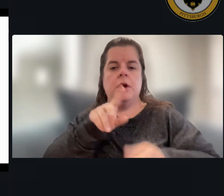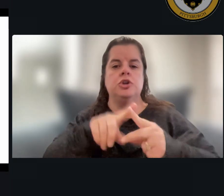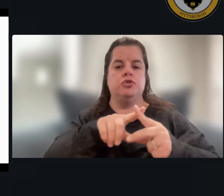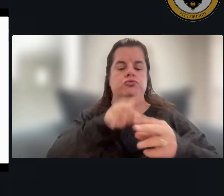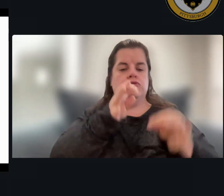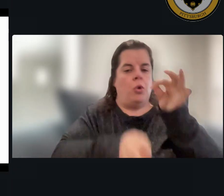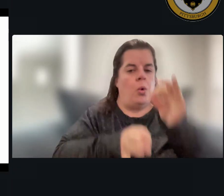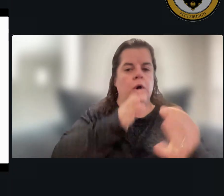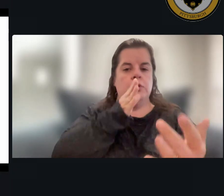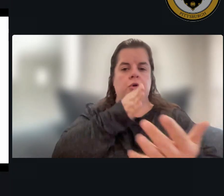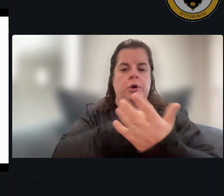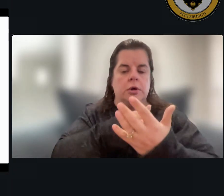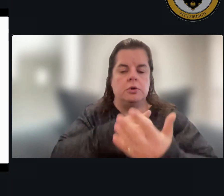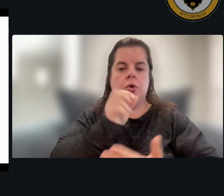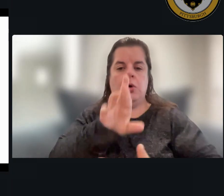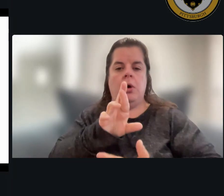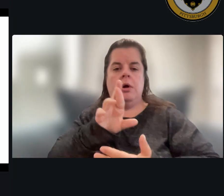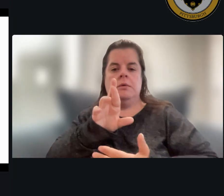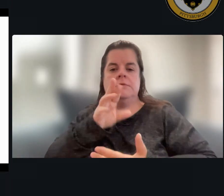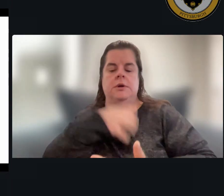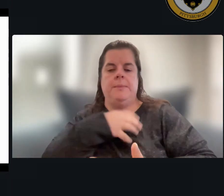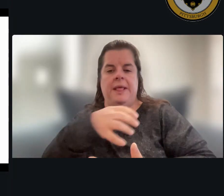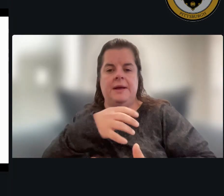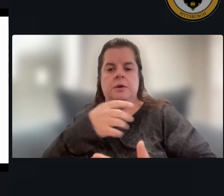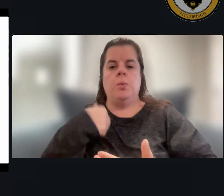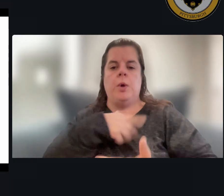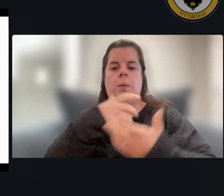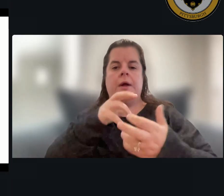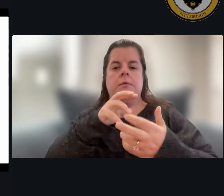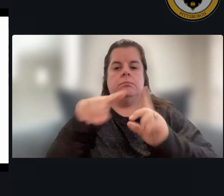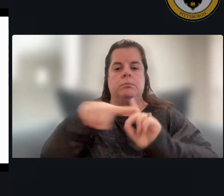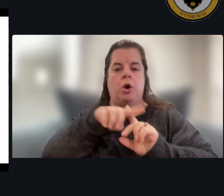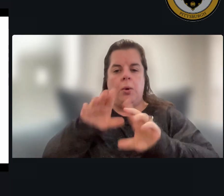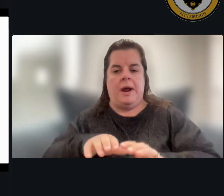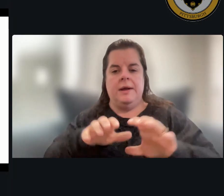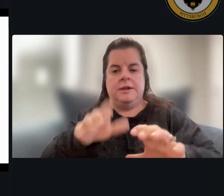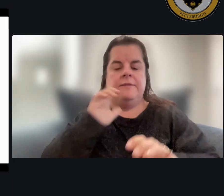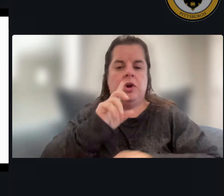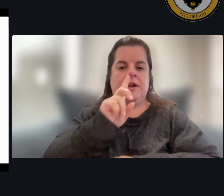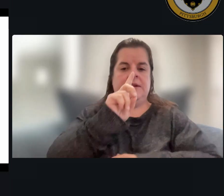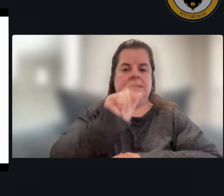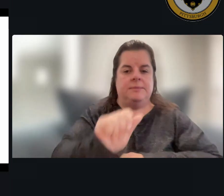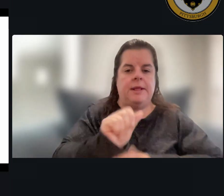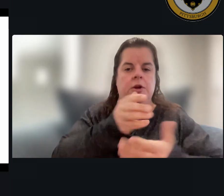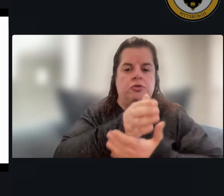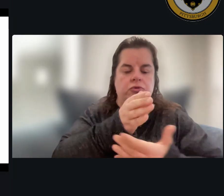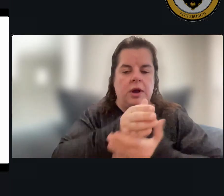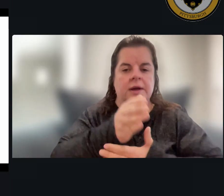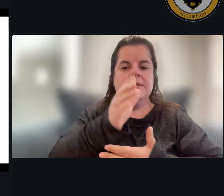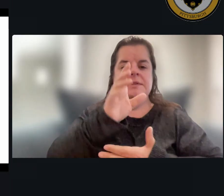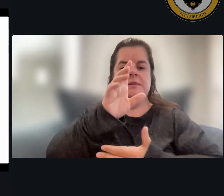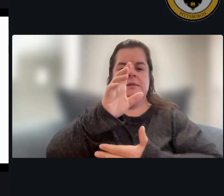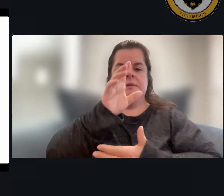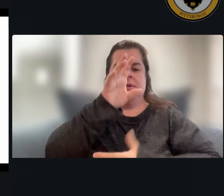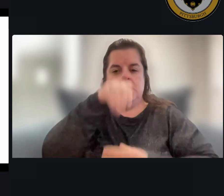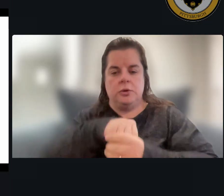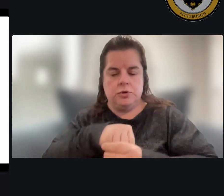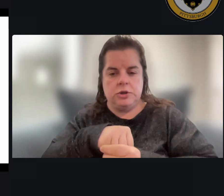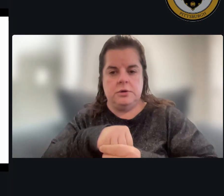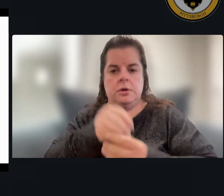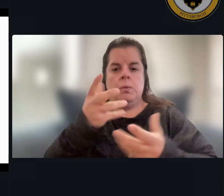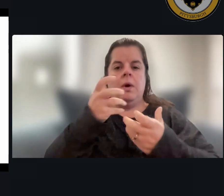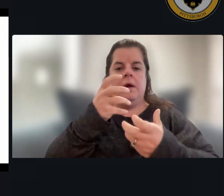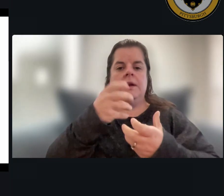We want to be much more proactive as a city for disability rights and disability inclusion, and we want to also have